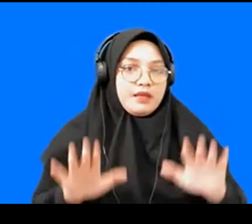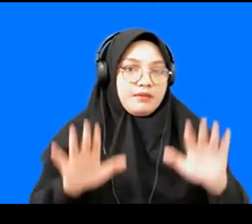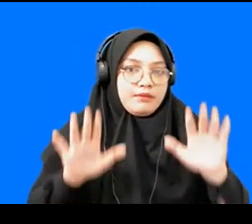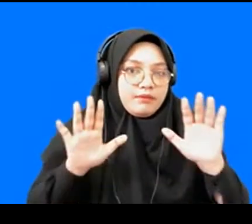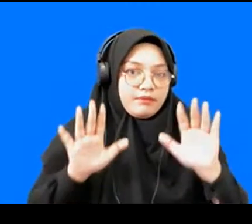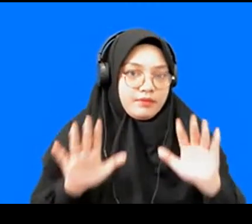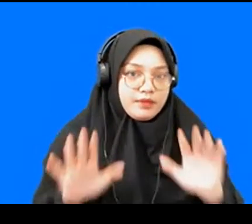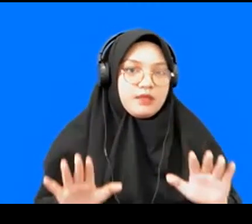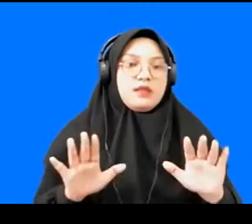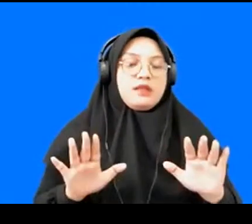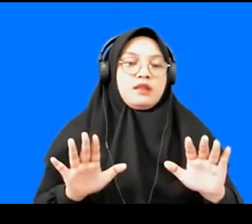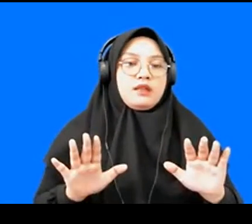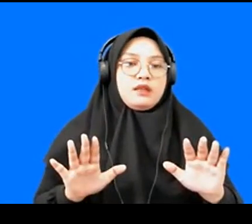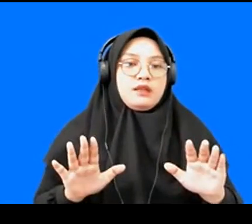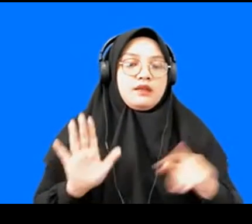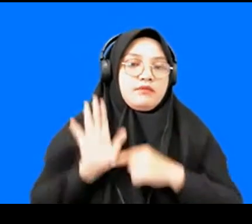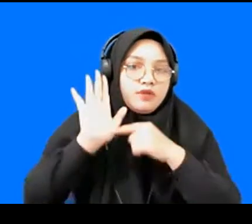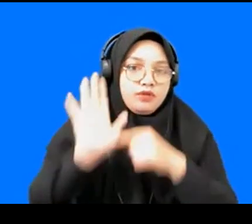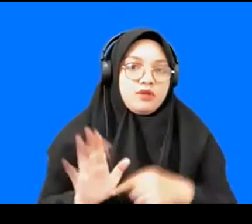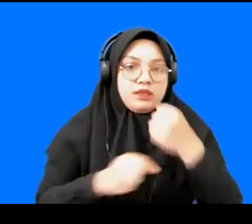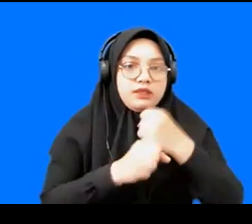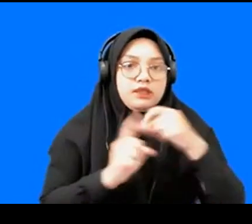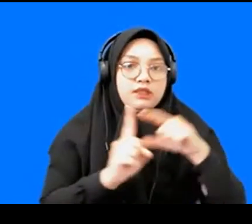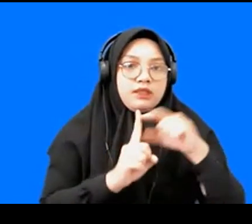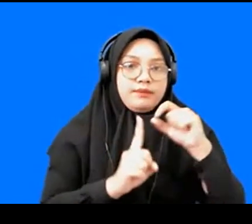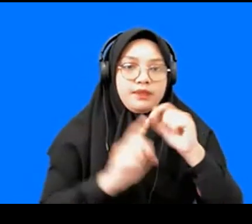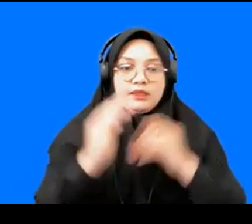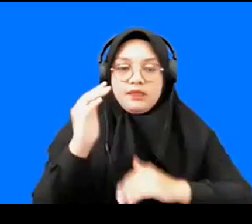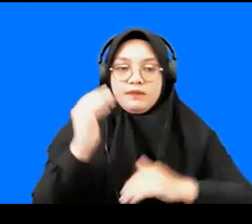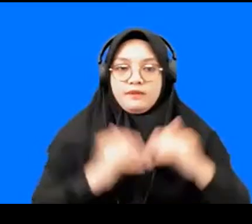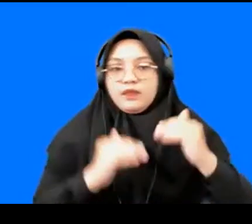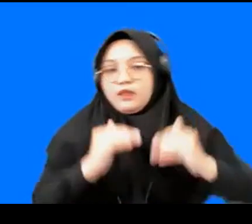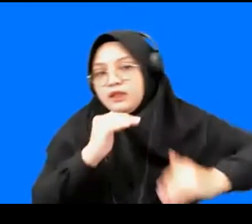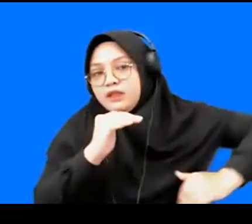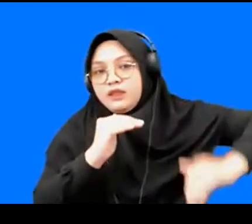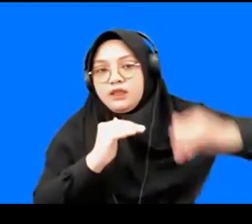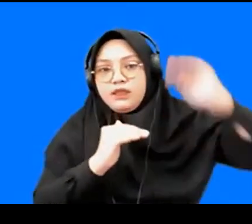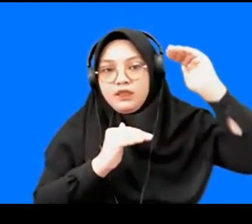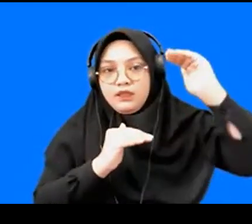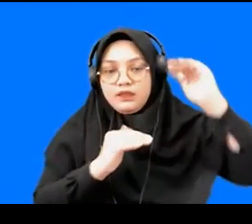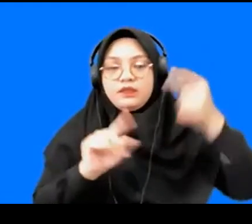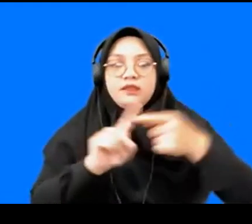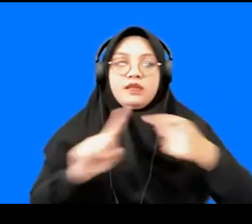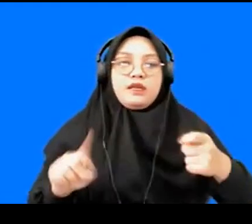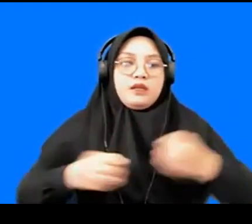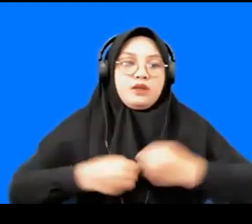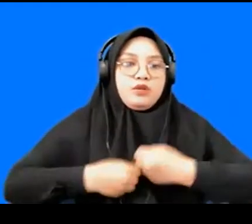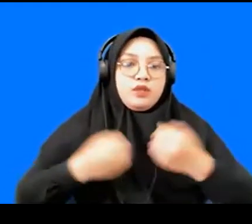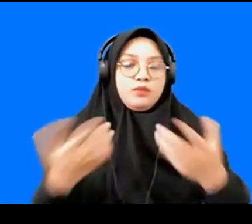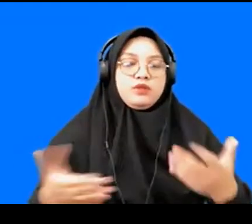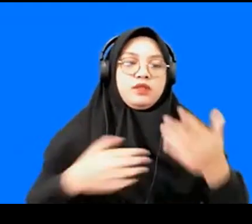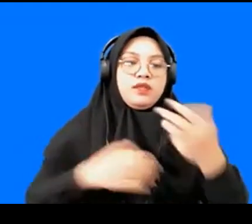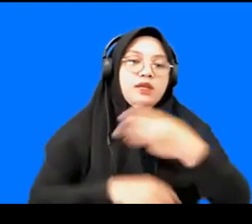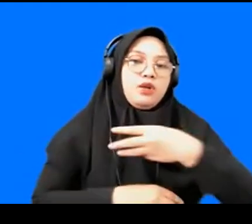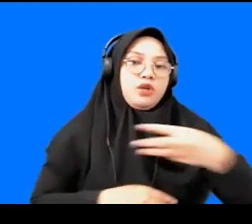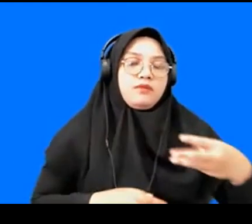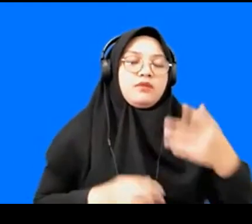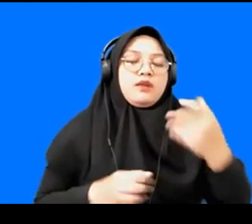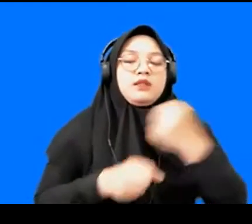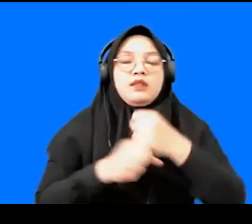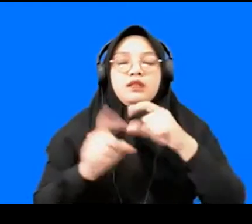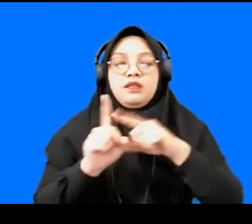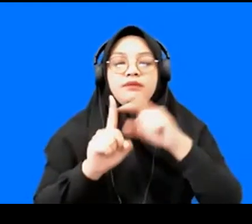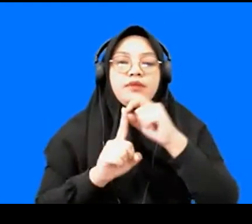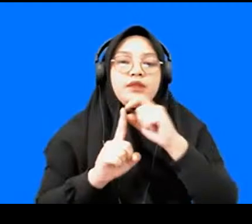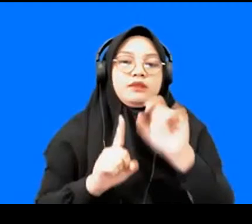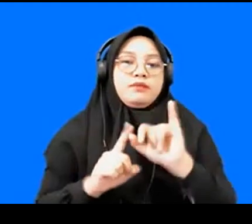Mm. So if they raise the care economy contribution, their GDP is up. So India will be very happy, to show